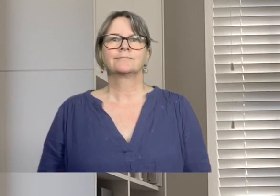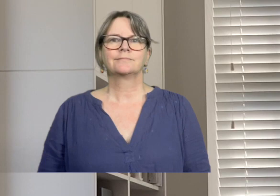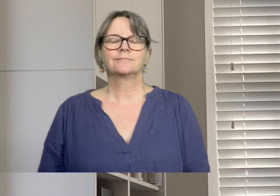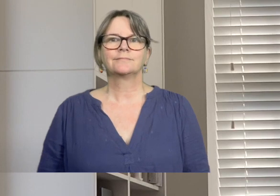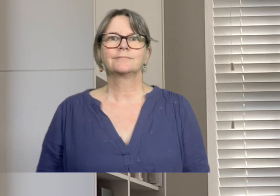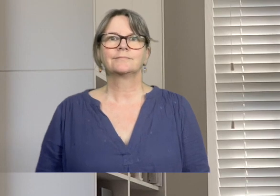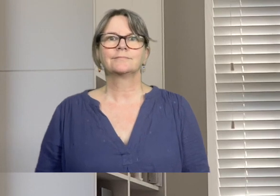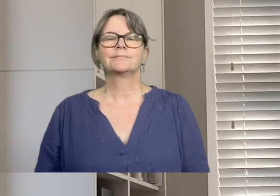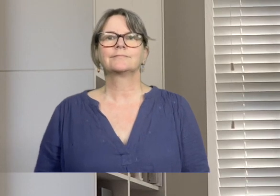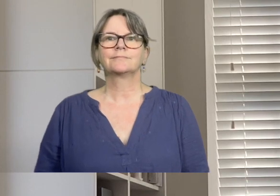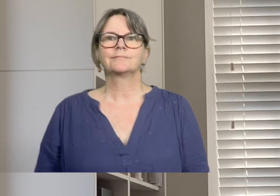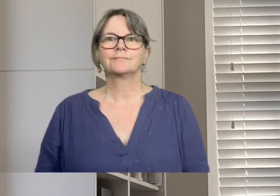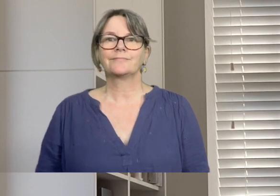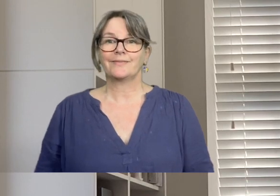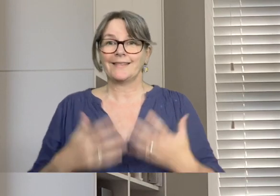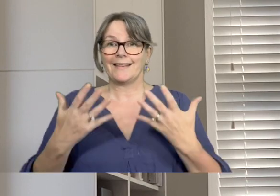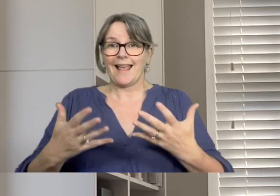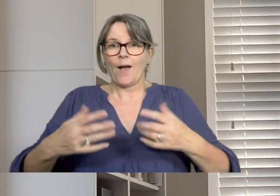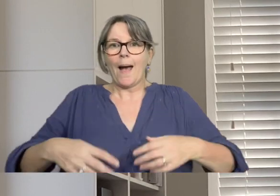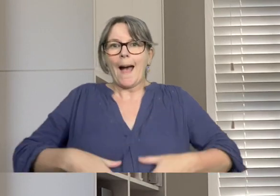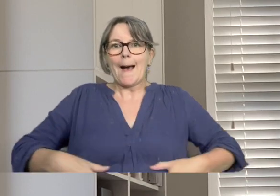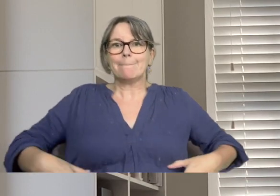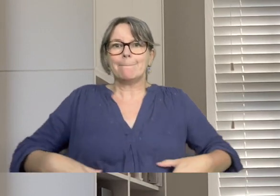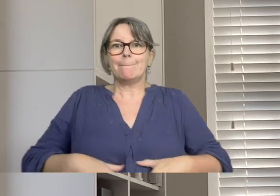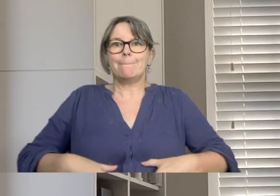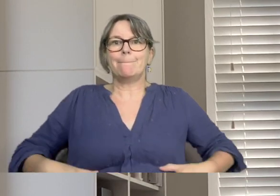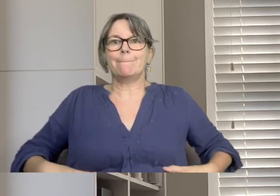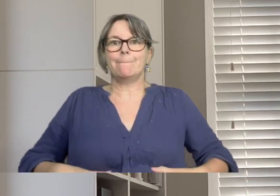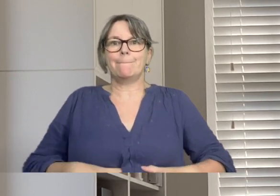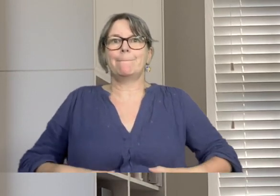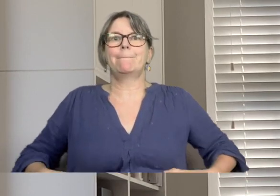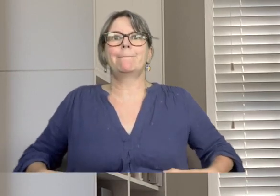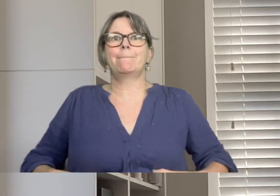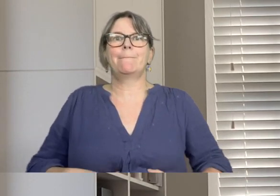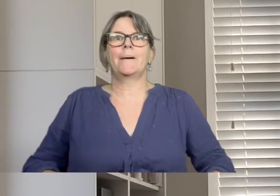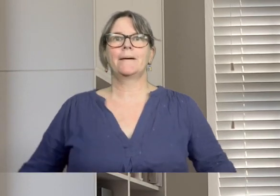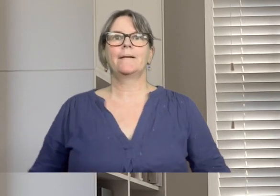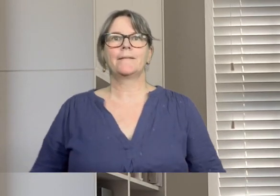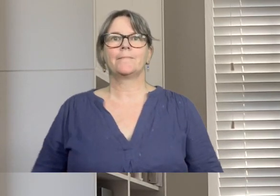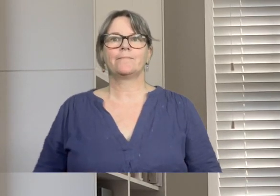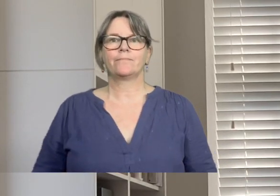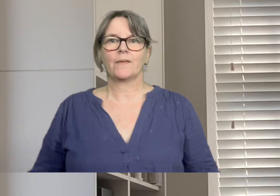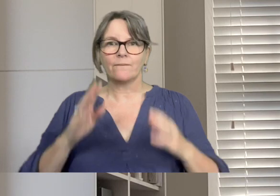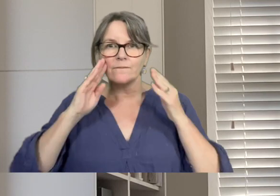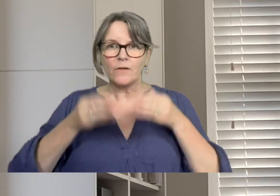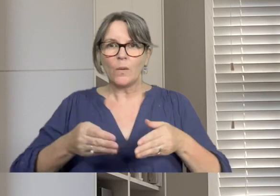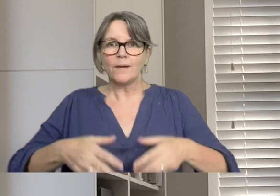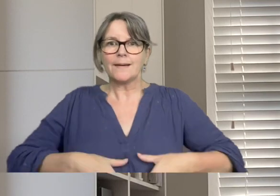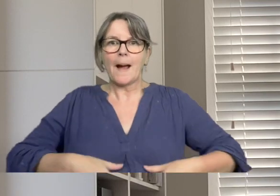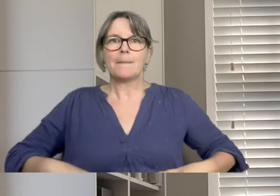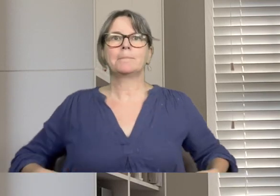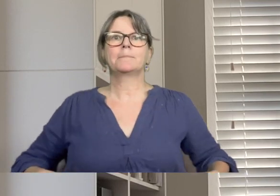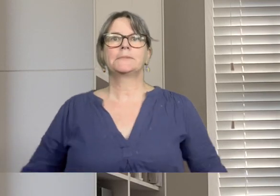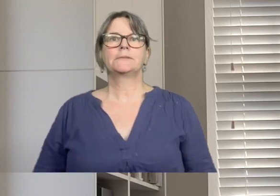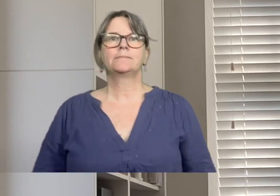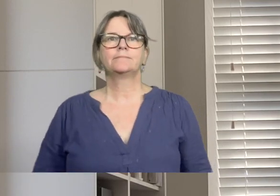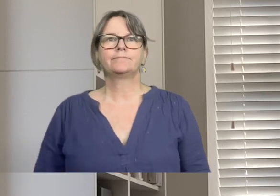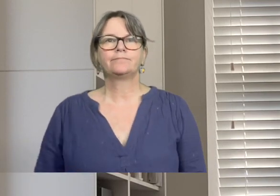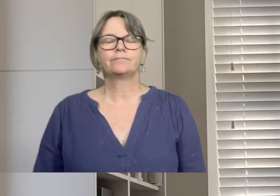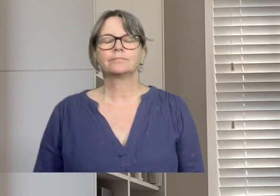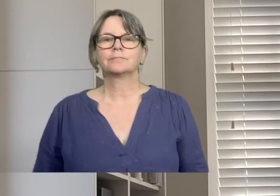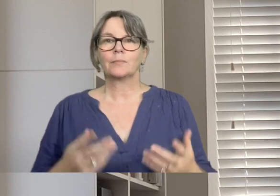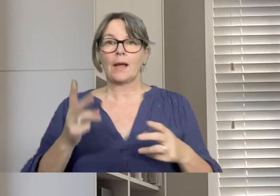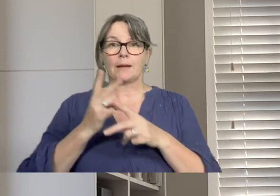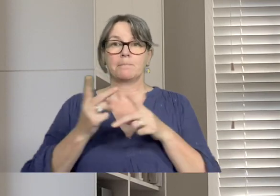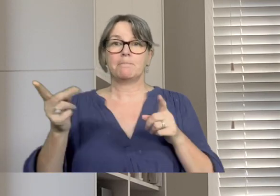Yay, me crying. We're going to bring ankles and knees together. We're going to anchor that pelvis into our neutral position. Now, as soon